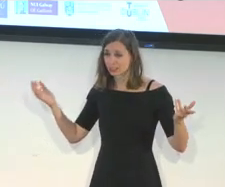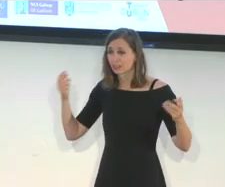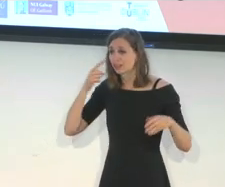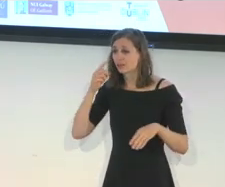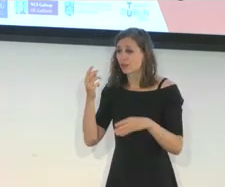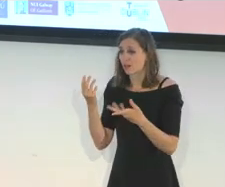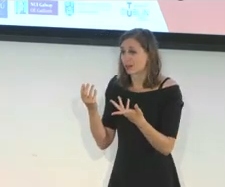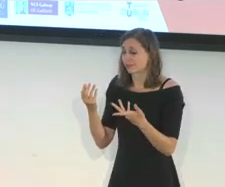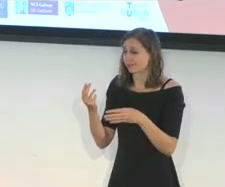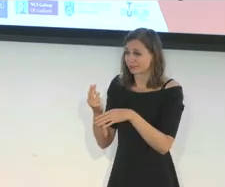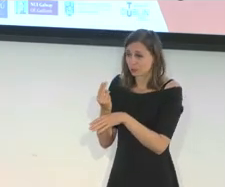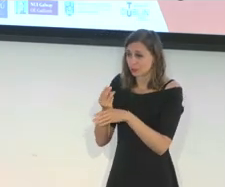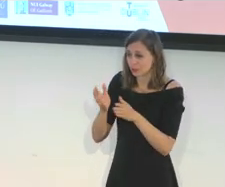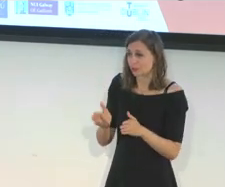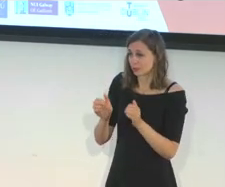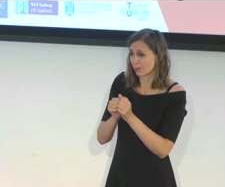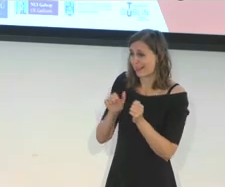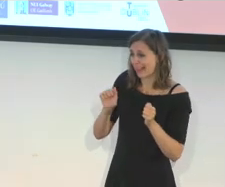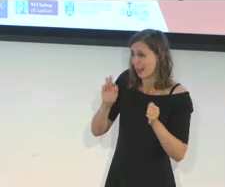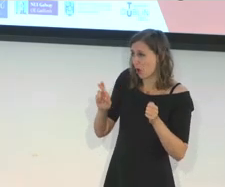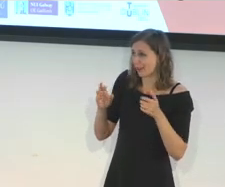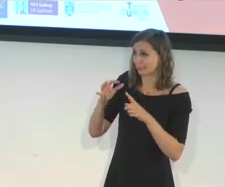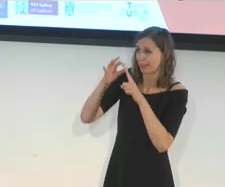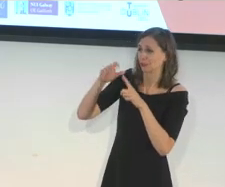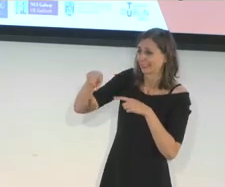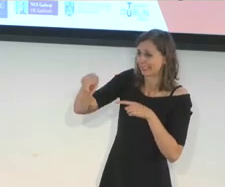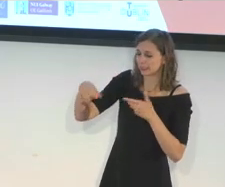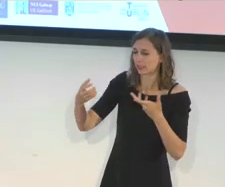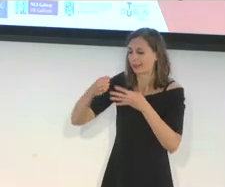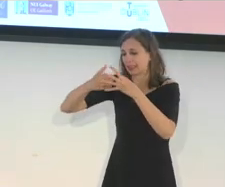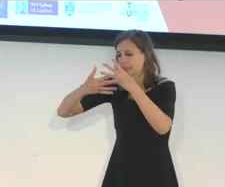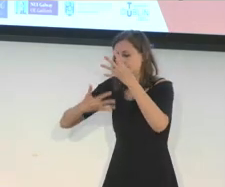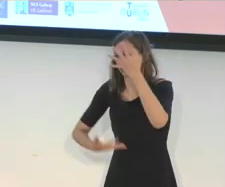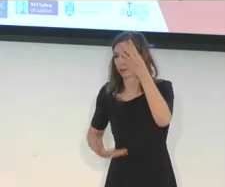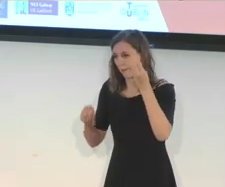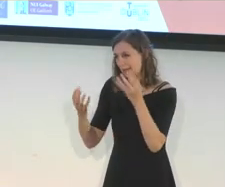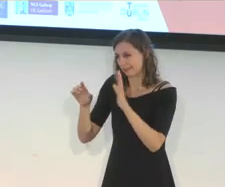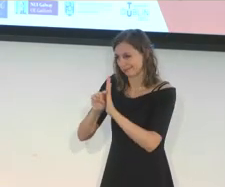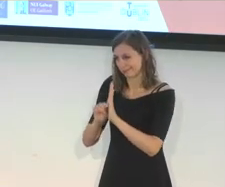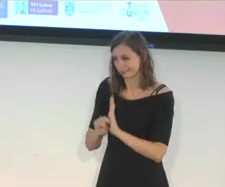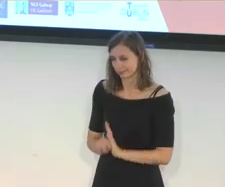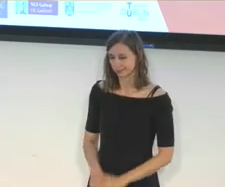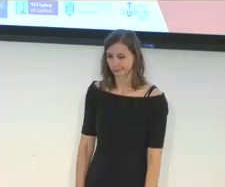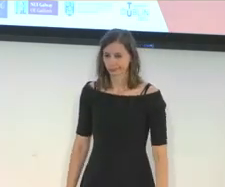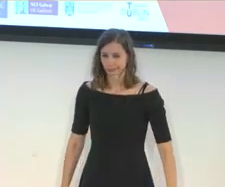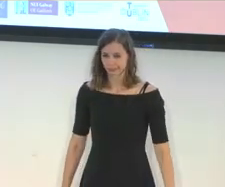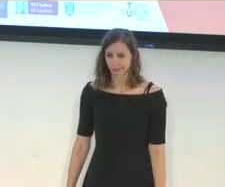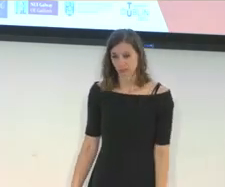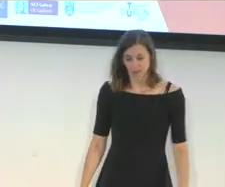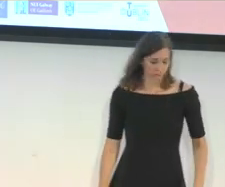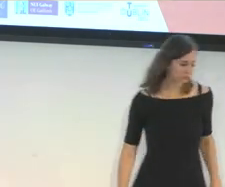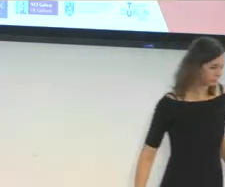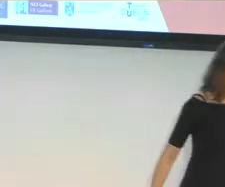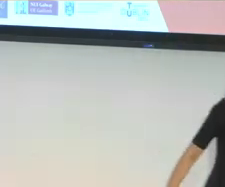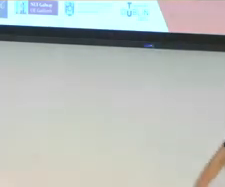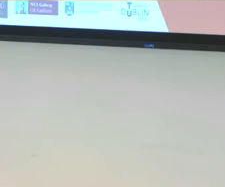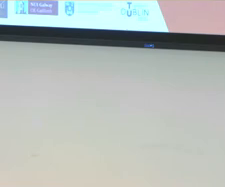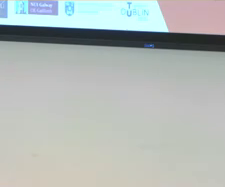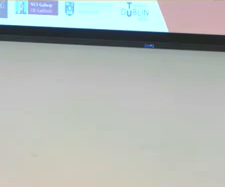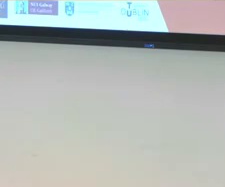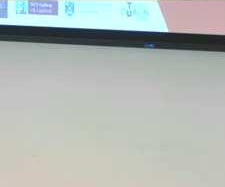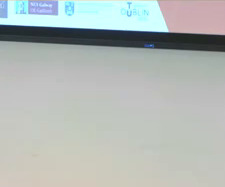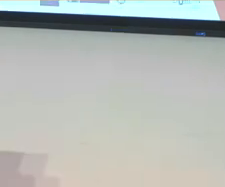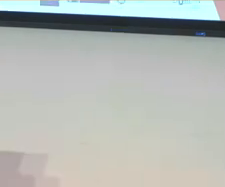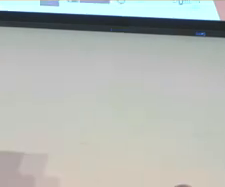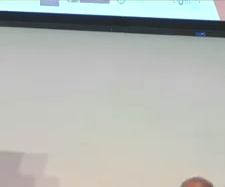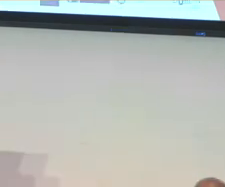needs. And the list goes on. So with this, I formulated 3 research